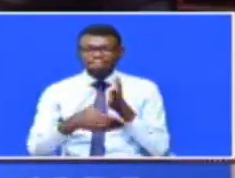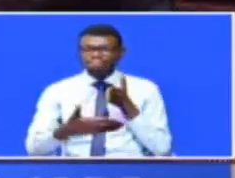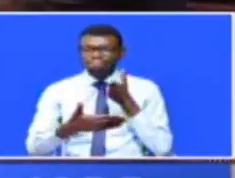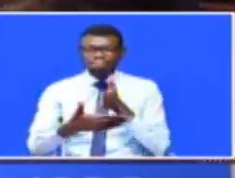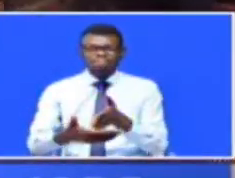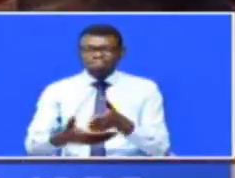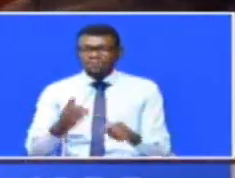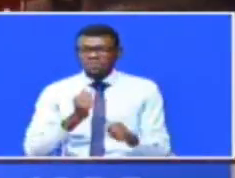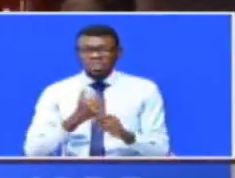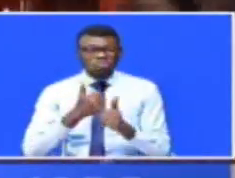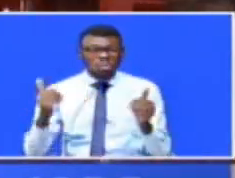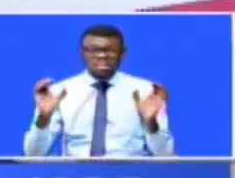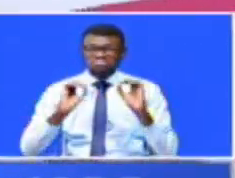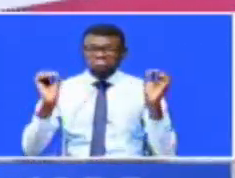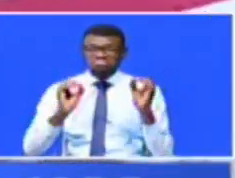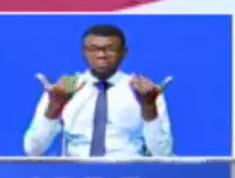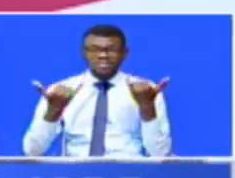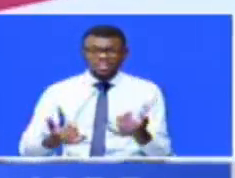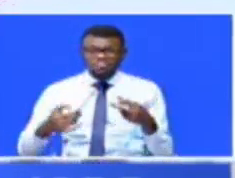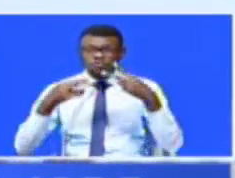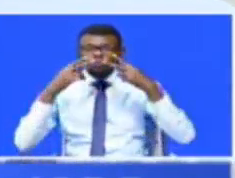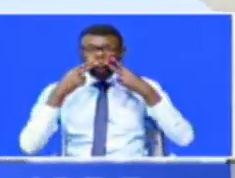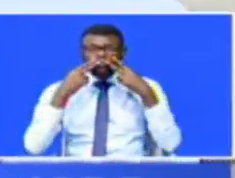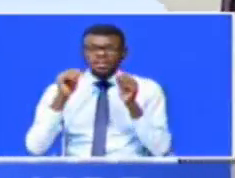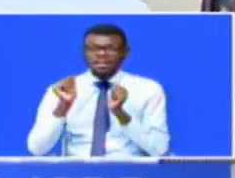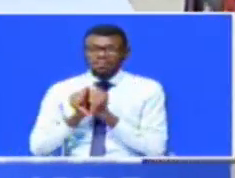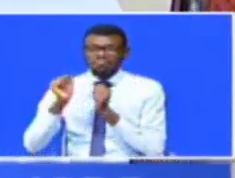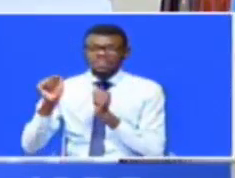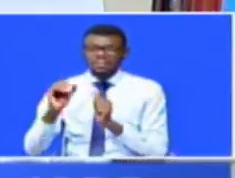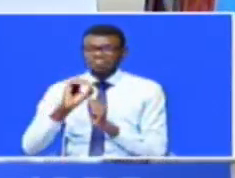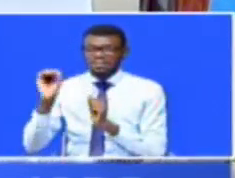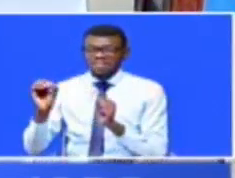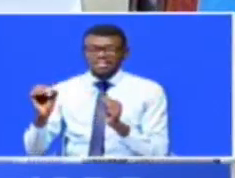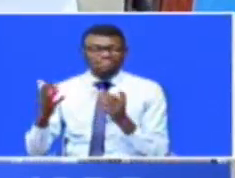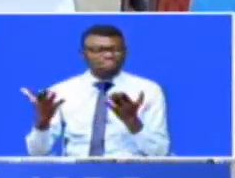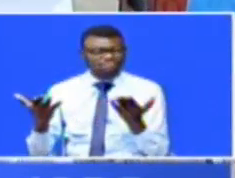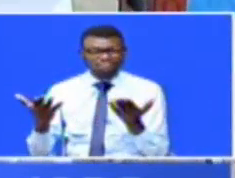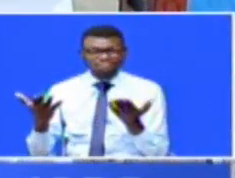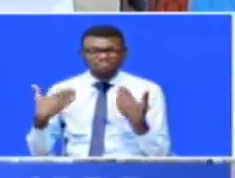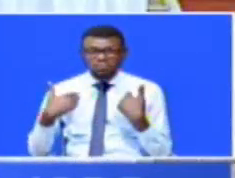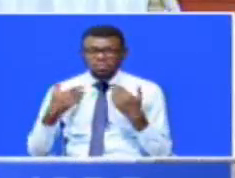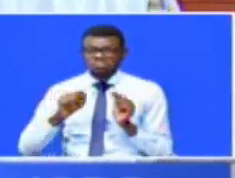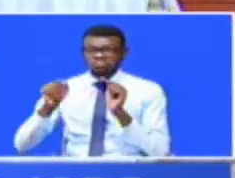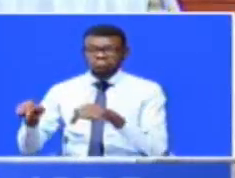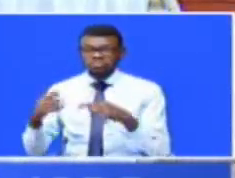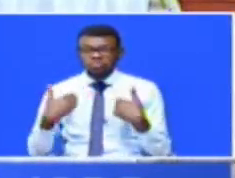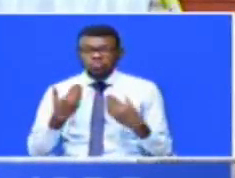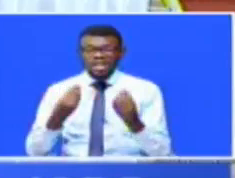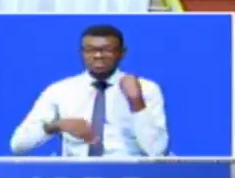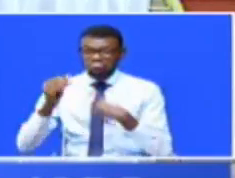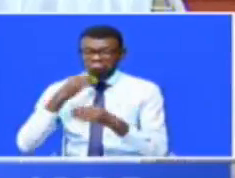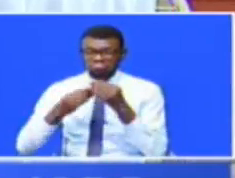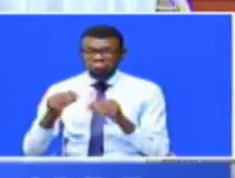performance. Today, the hotel is at 15% occupancy, and the guests allowed to eat inside the